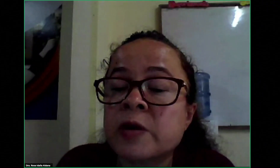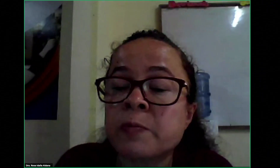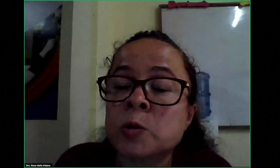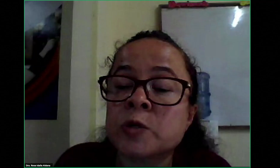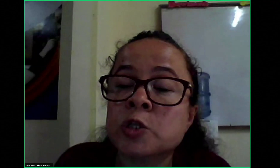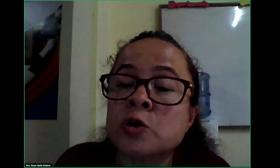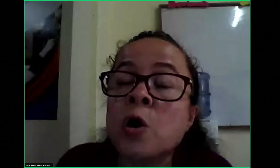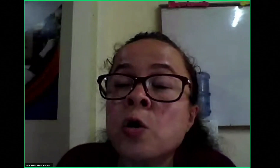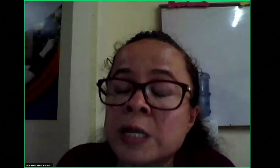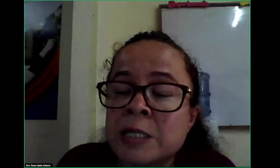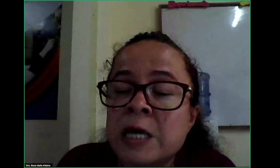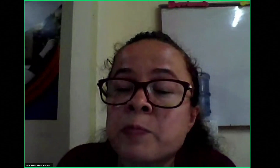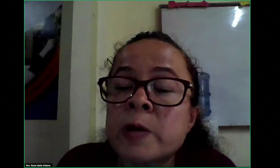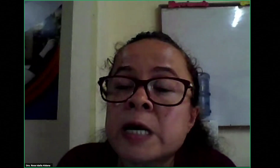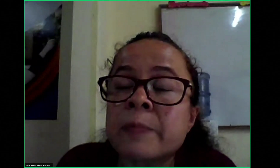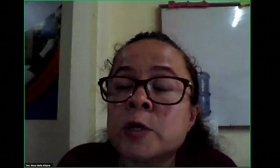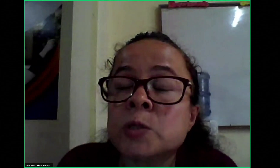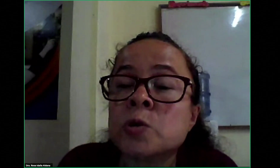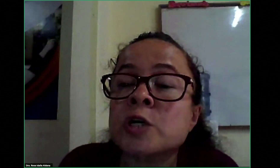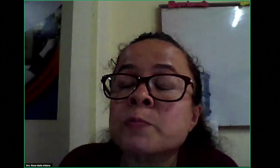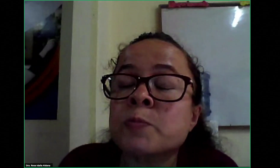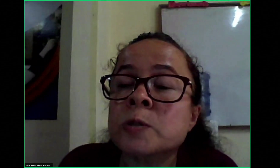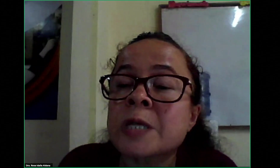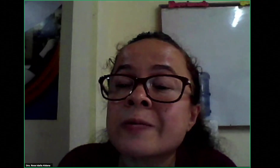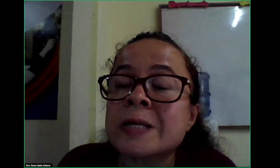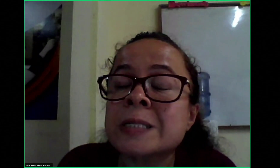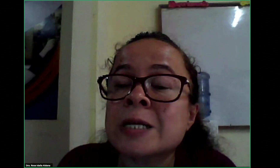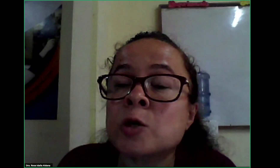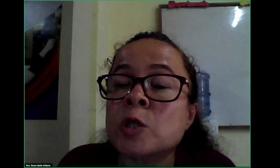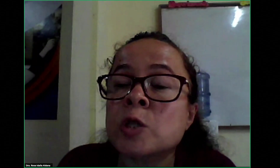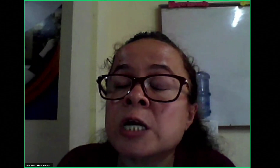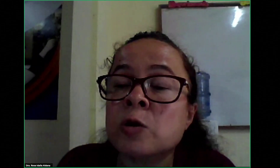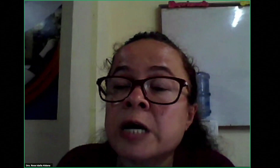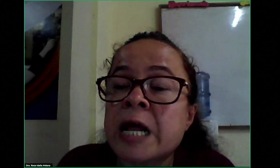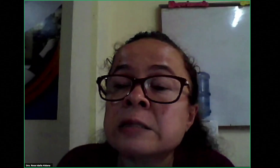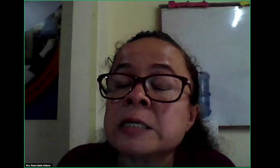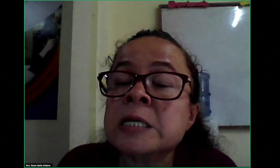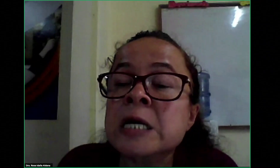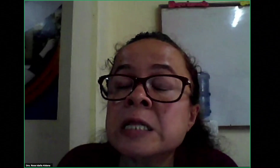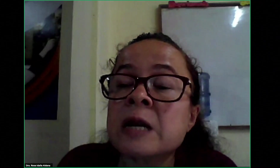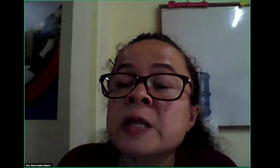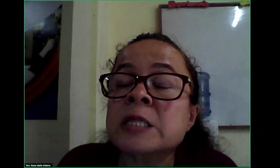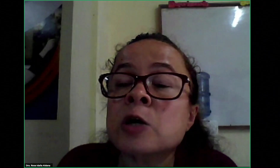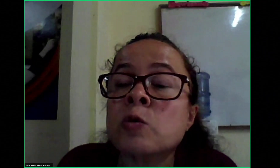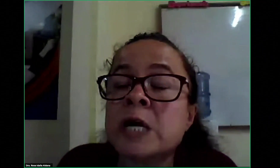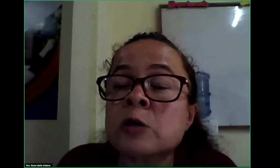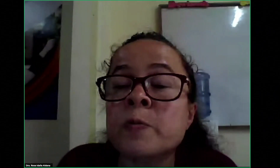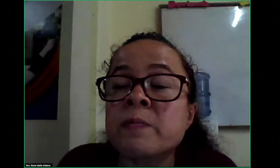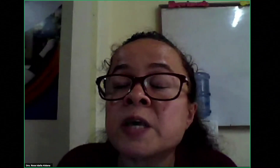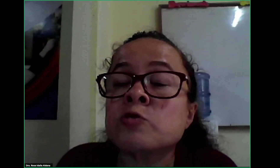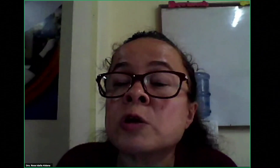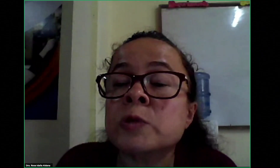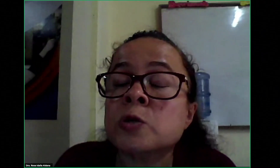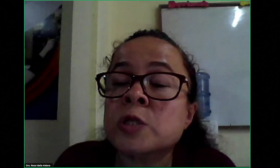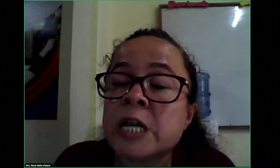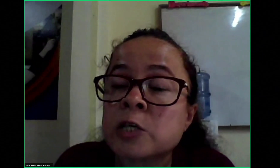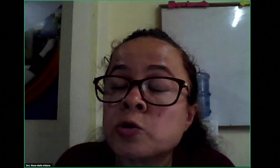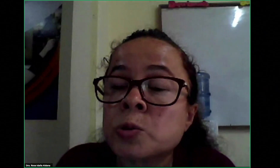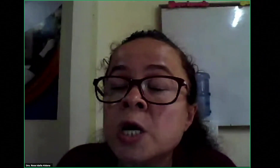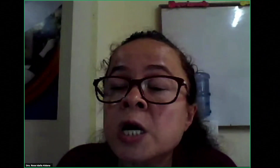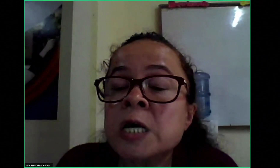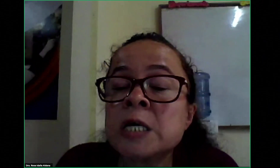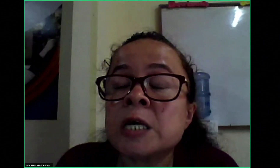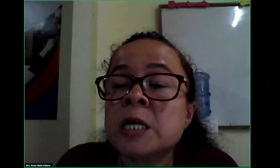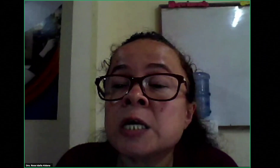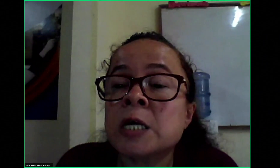that was created with the civil organization and the public entities because they are the